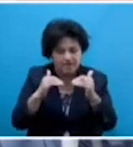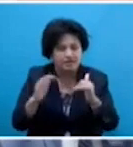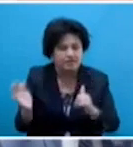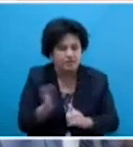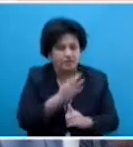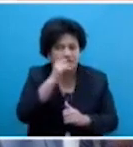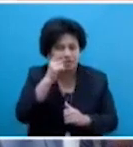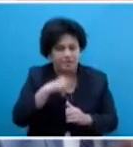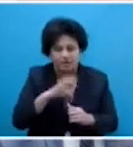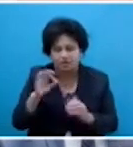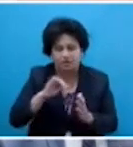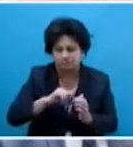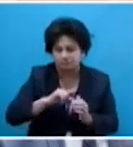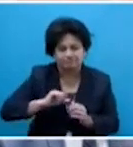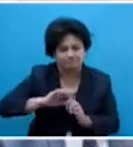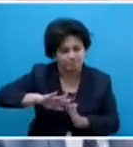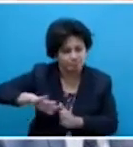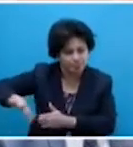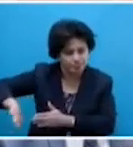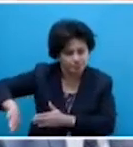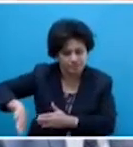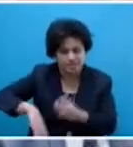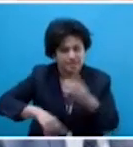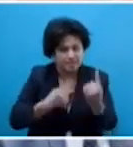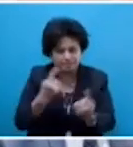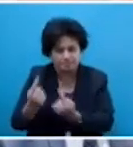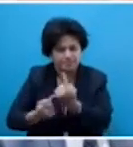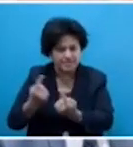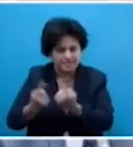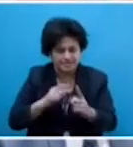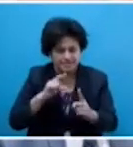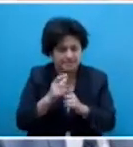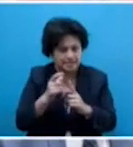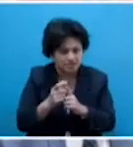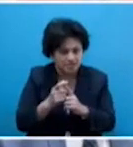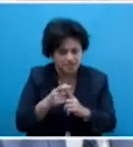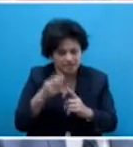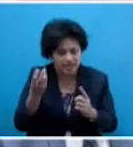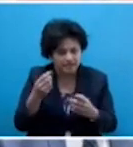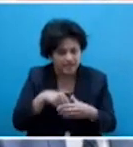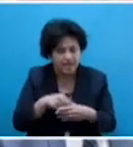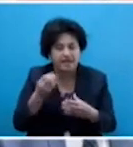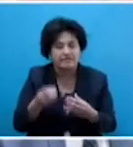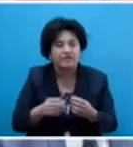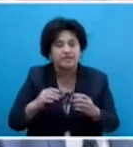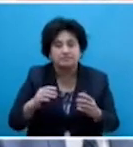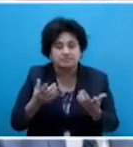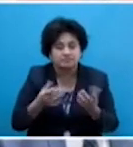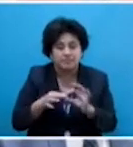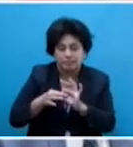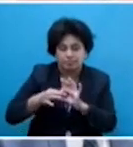anyone's individuality or culture. It enshrines principles such as an independent judiciary, a